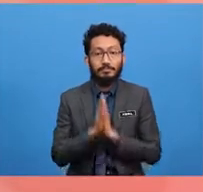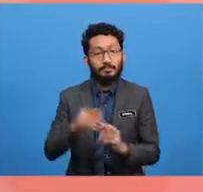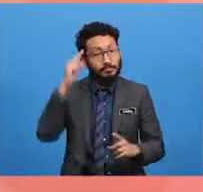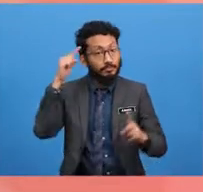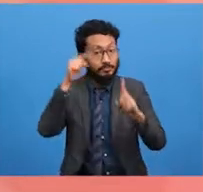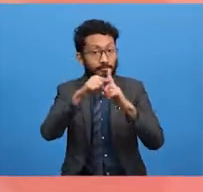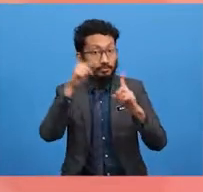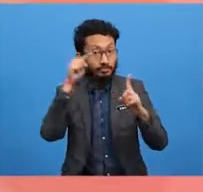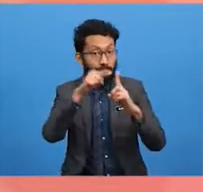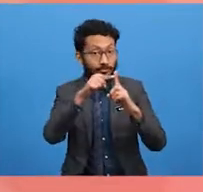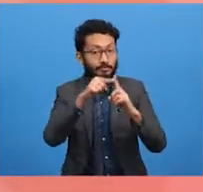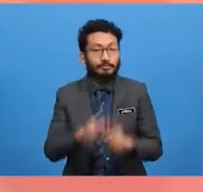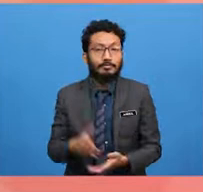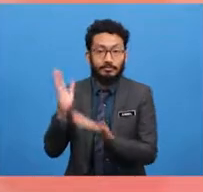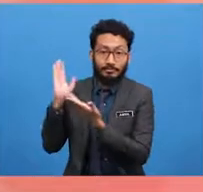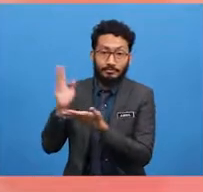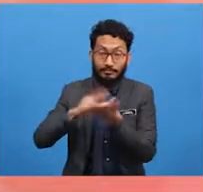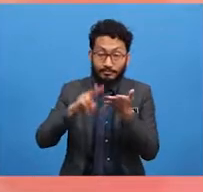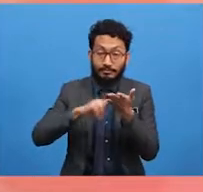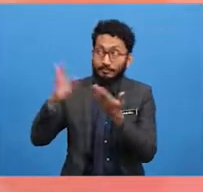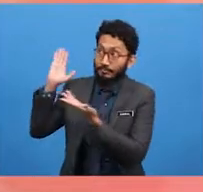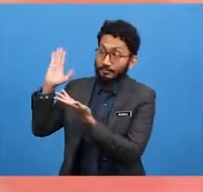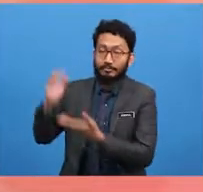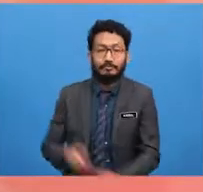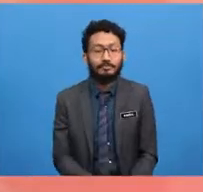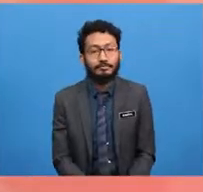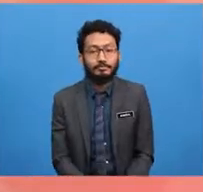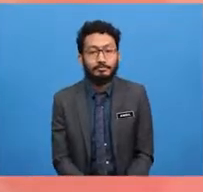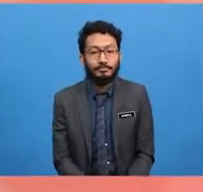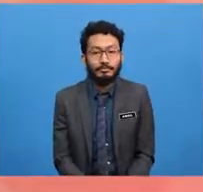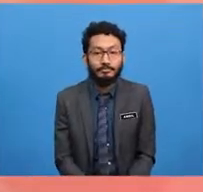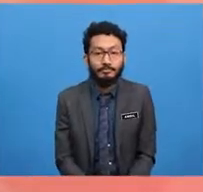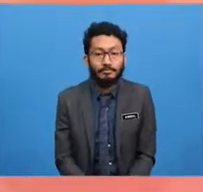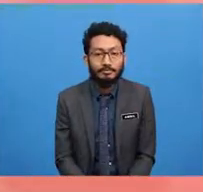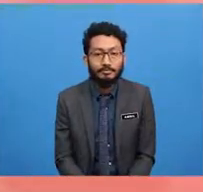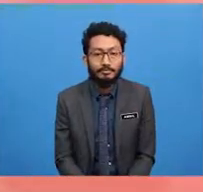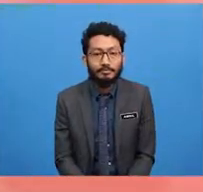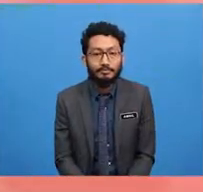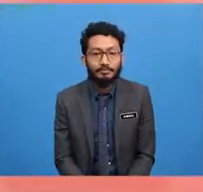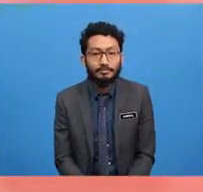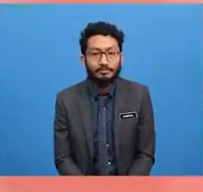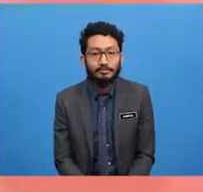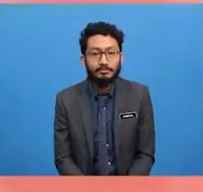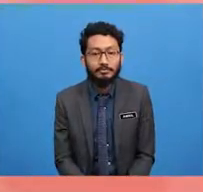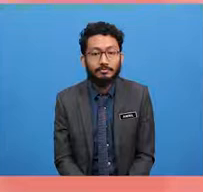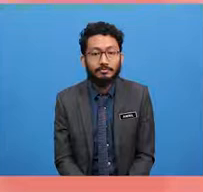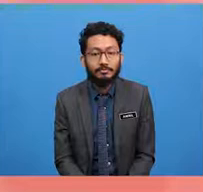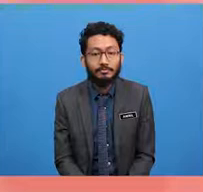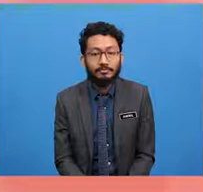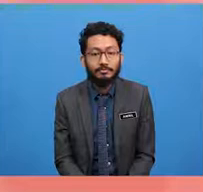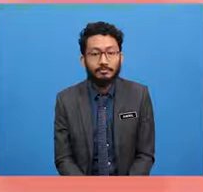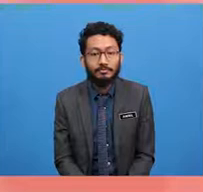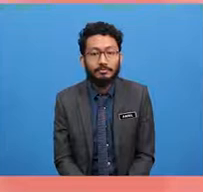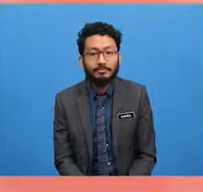how do I get from here to here? Where exactly is this place? What's